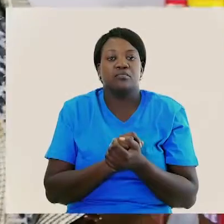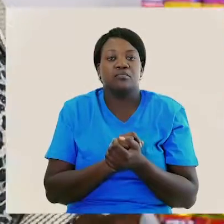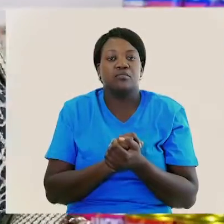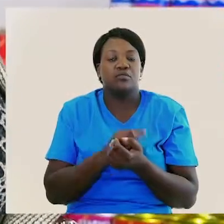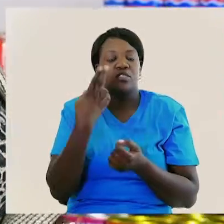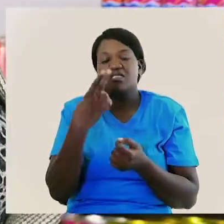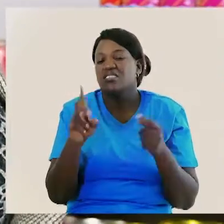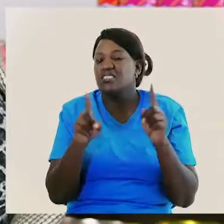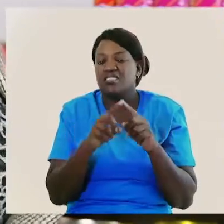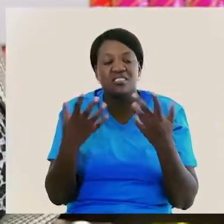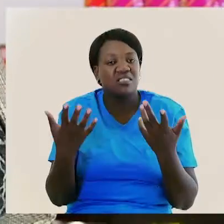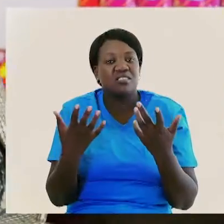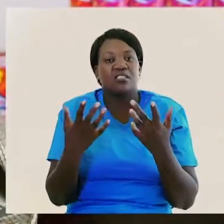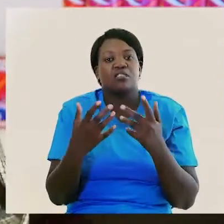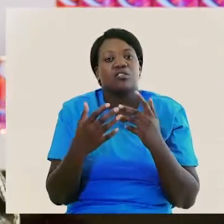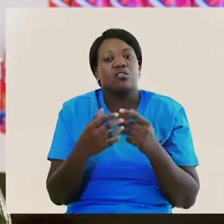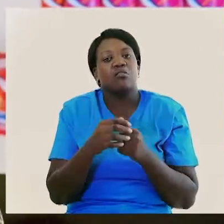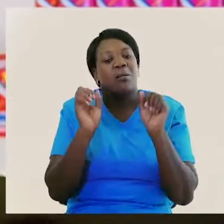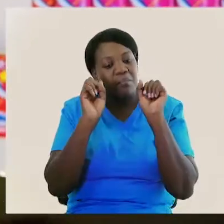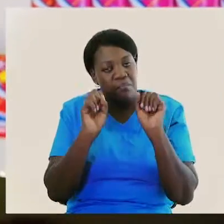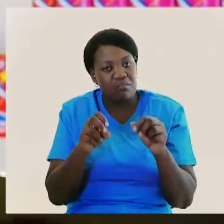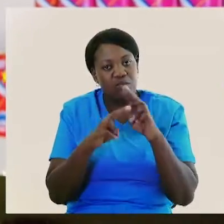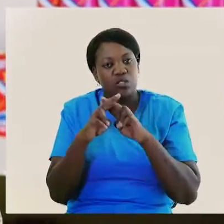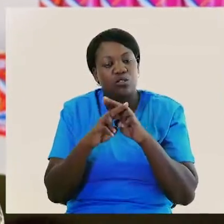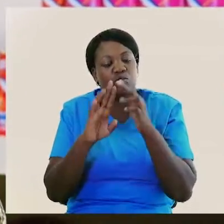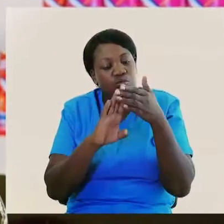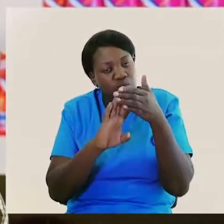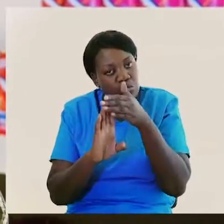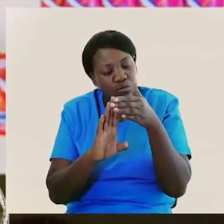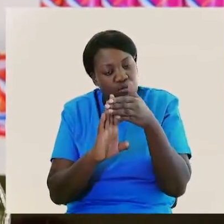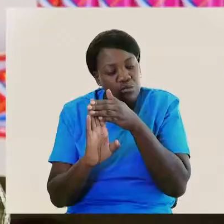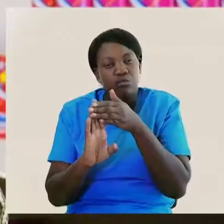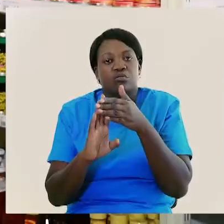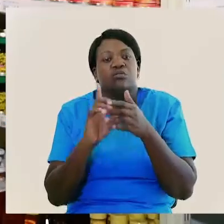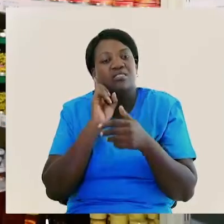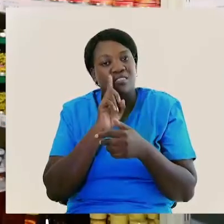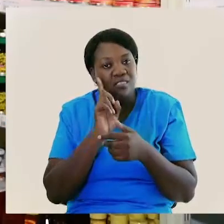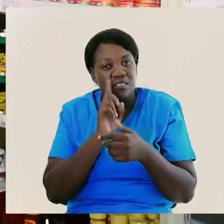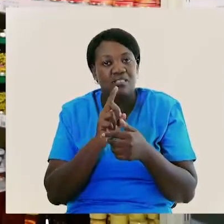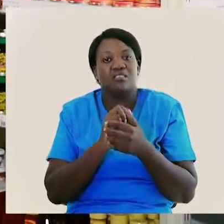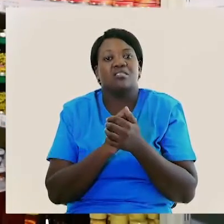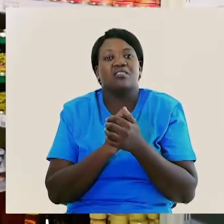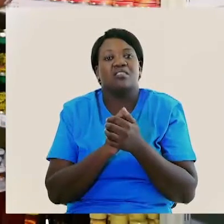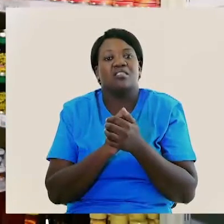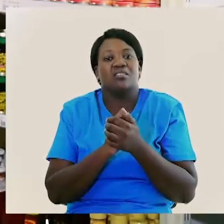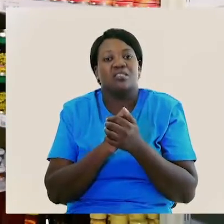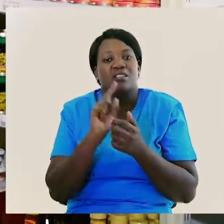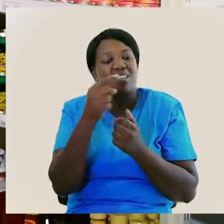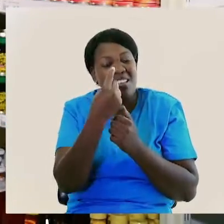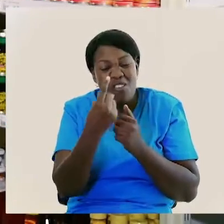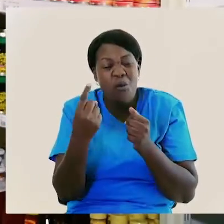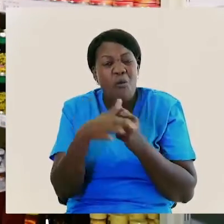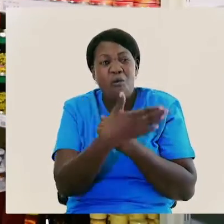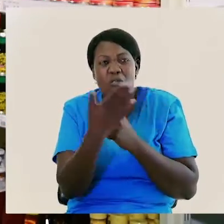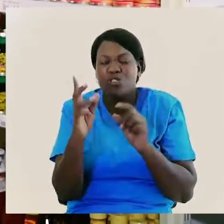It's not like that. We really have to use what we have very wisely. Almost everyone at school has a